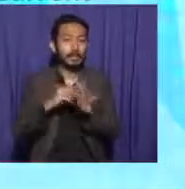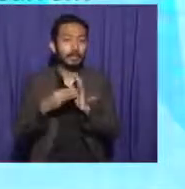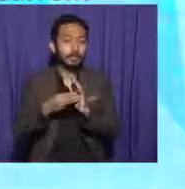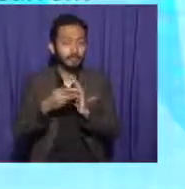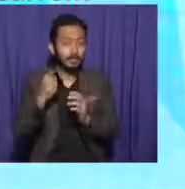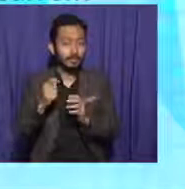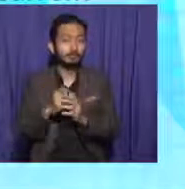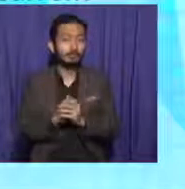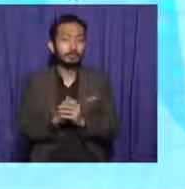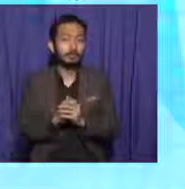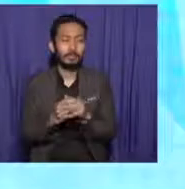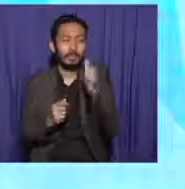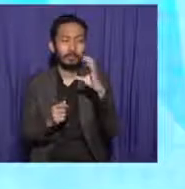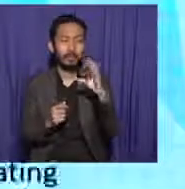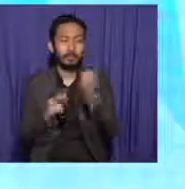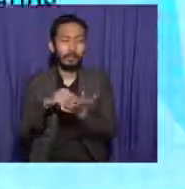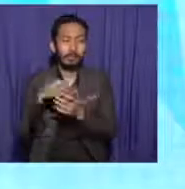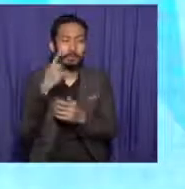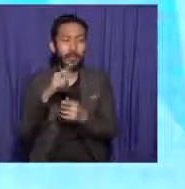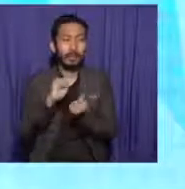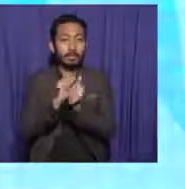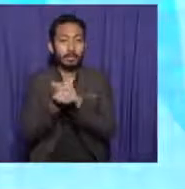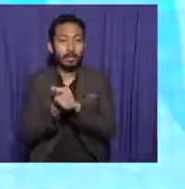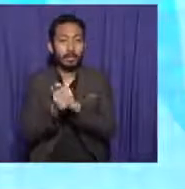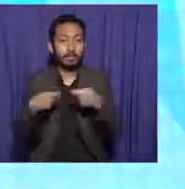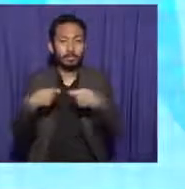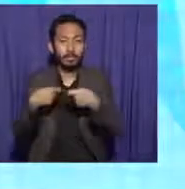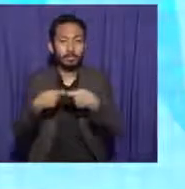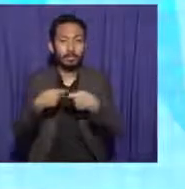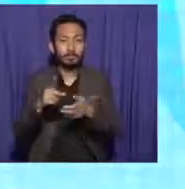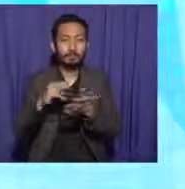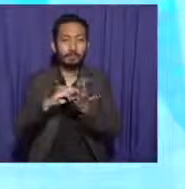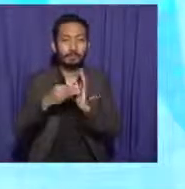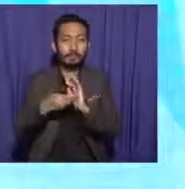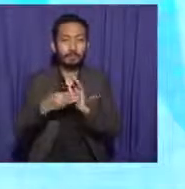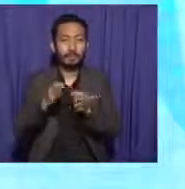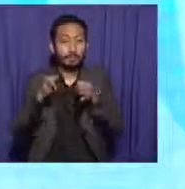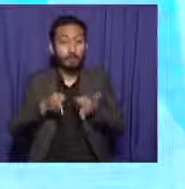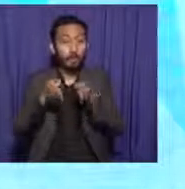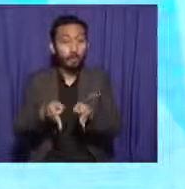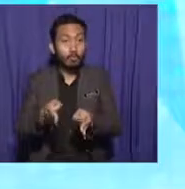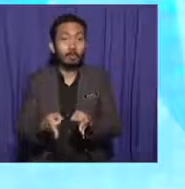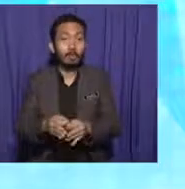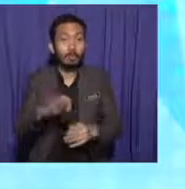AC stands for alternating current, and it means the flow of electrons changes.